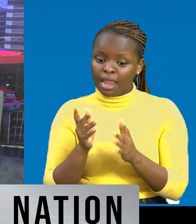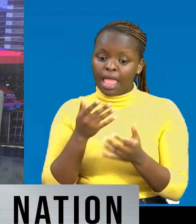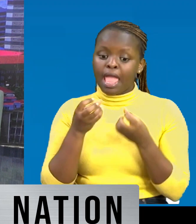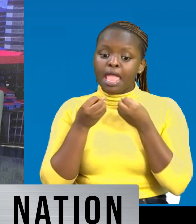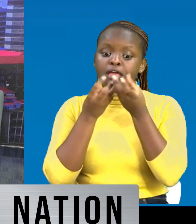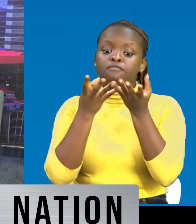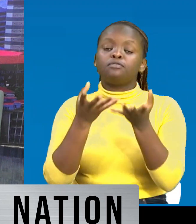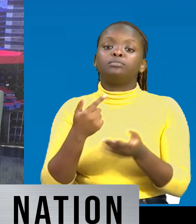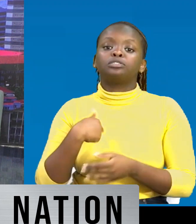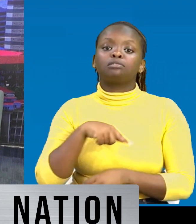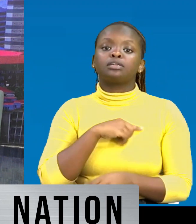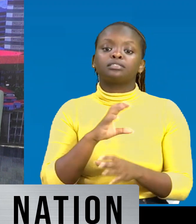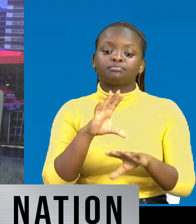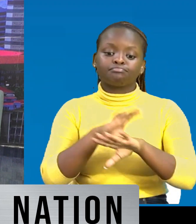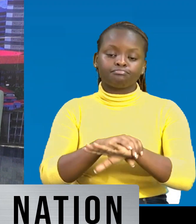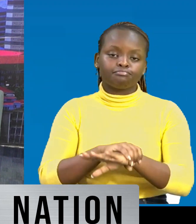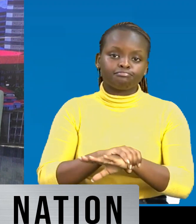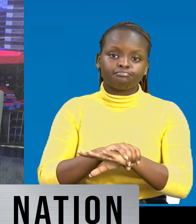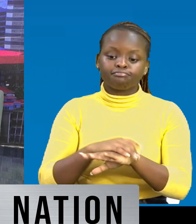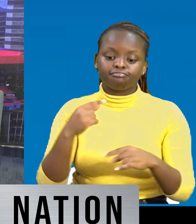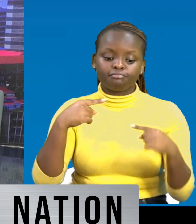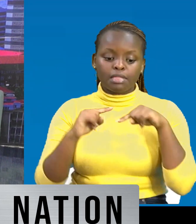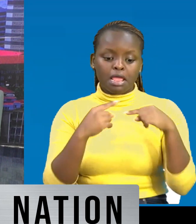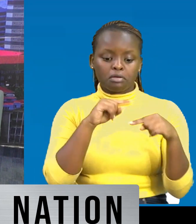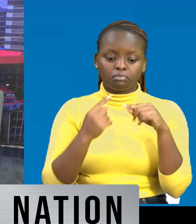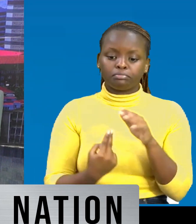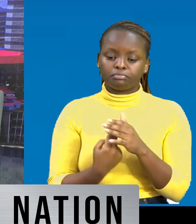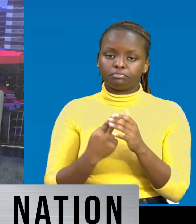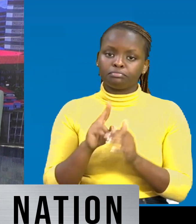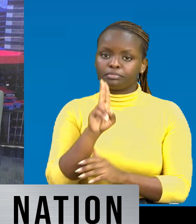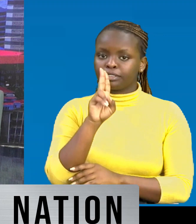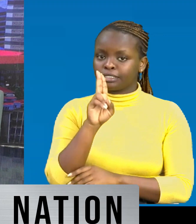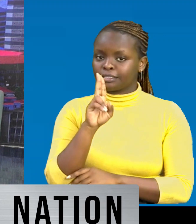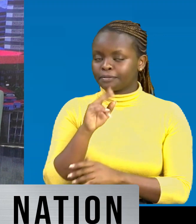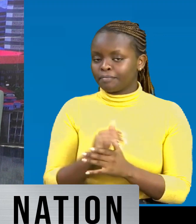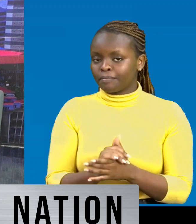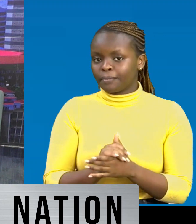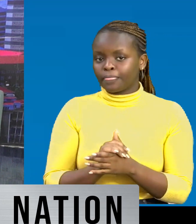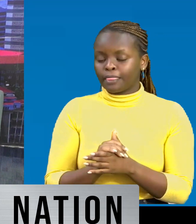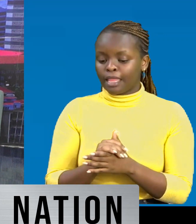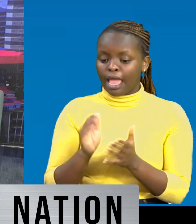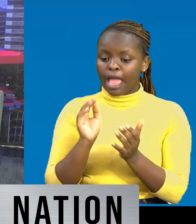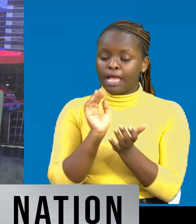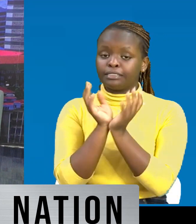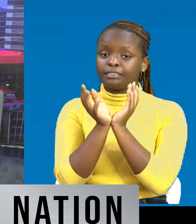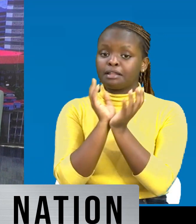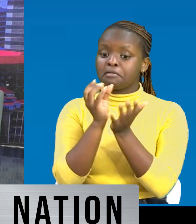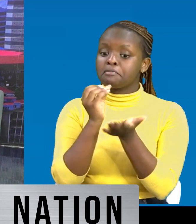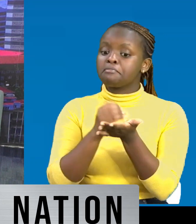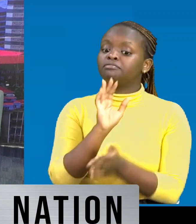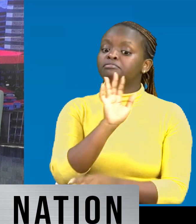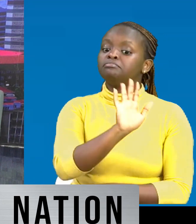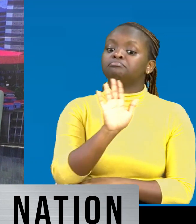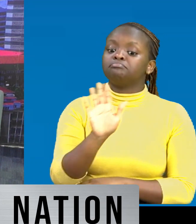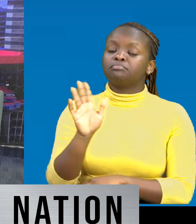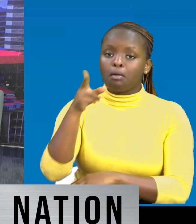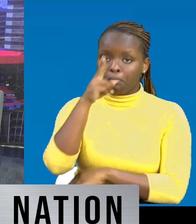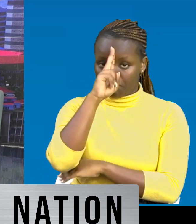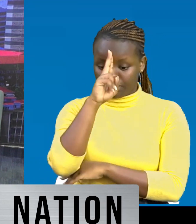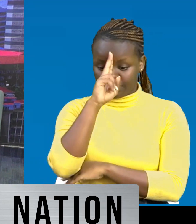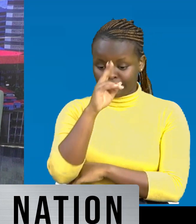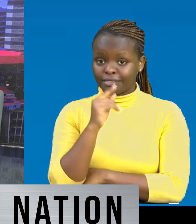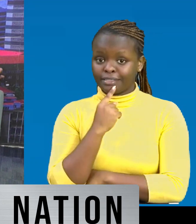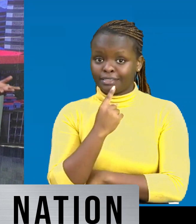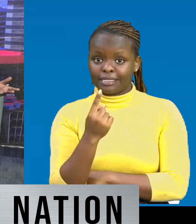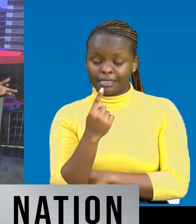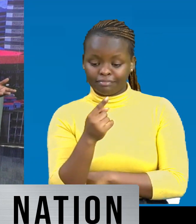got and the arguments that came up tells us that the stadium is actually his office, because police were saying that they had